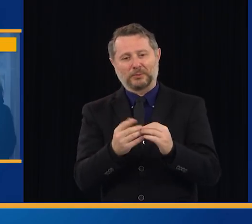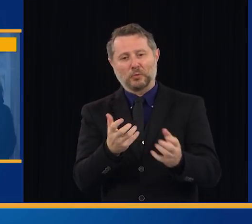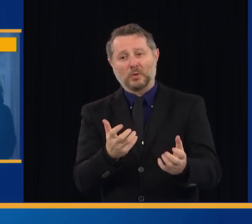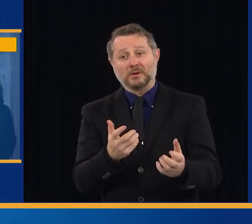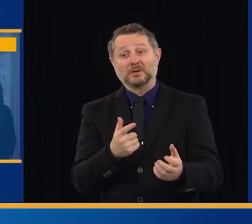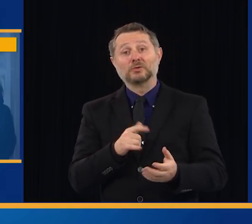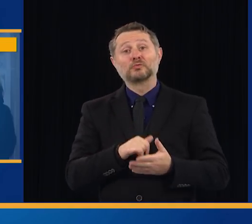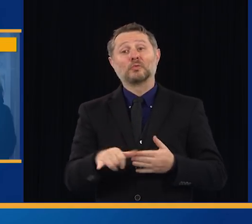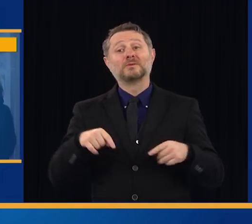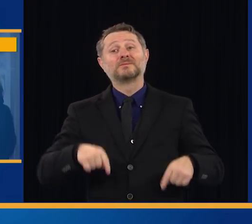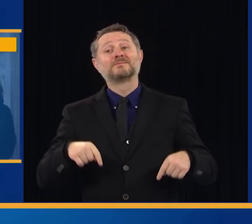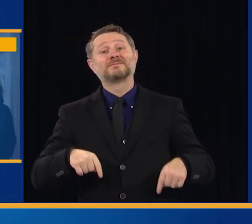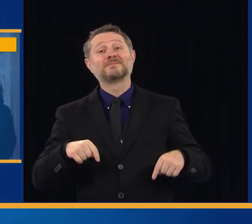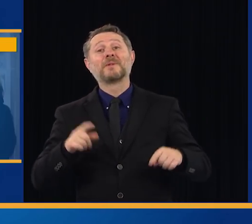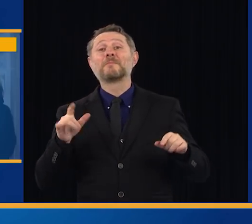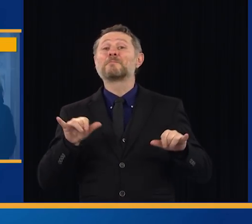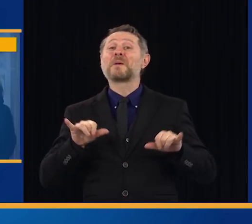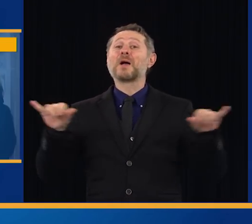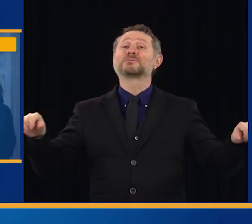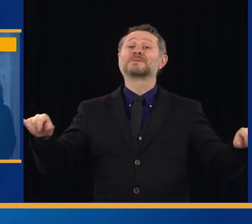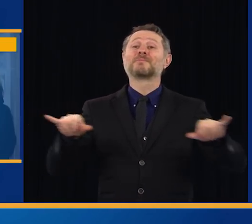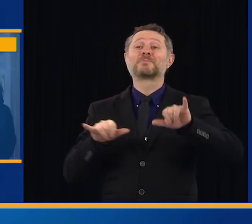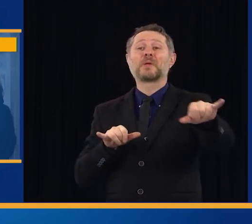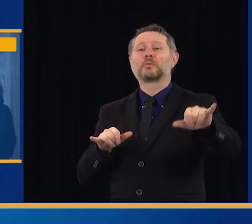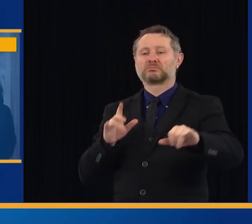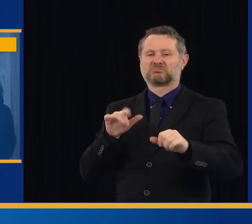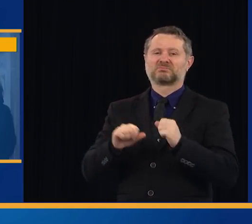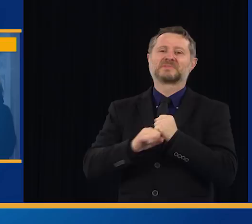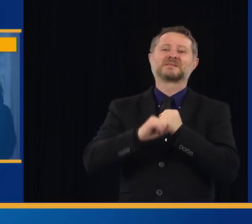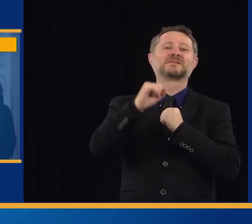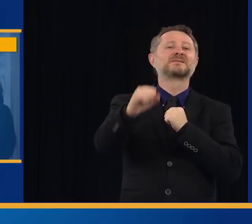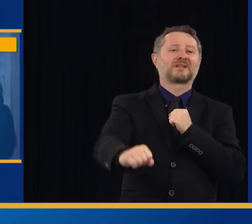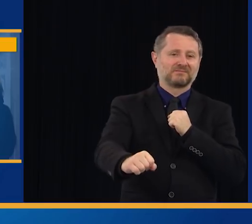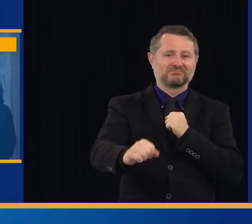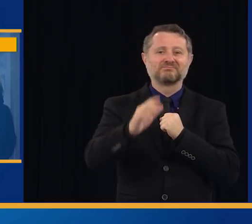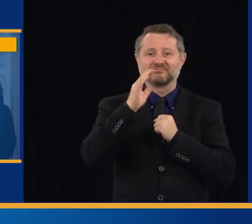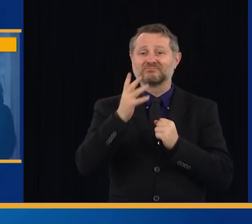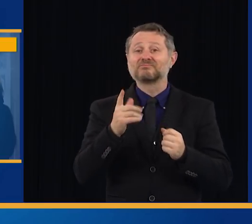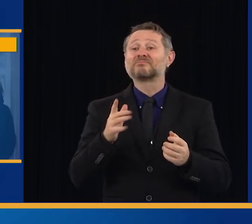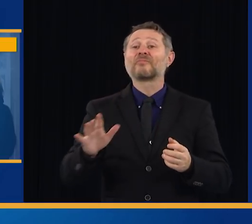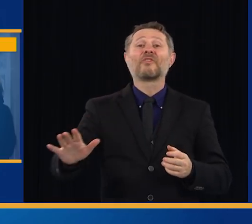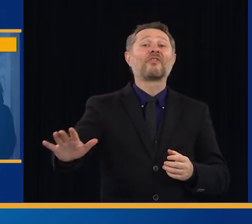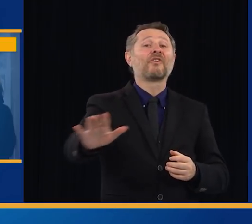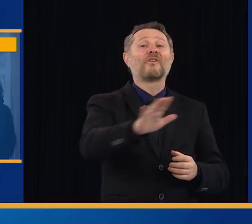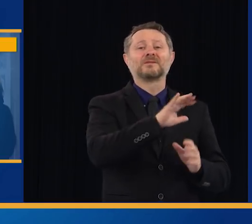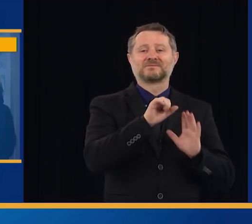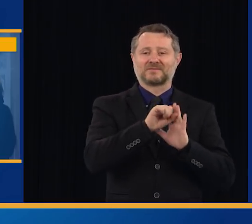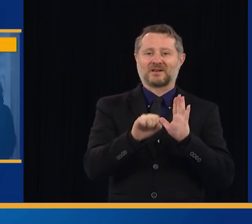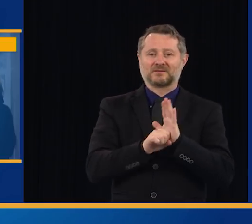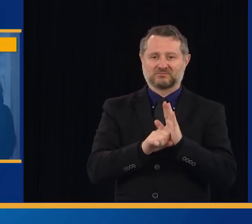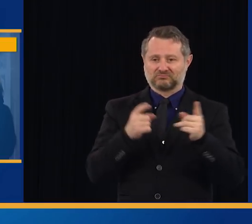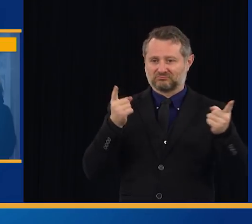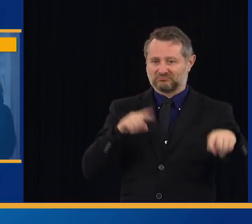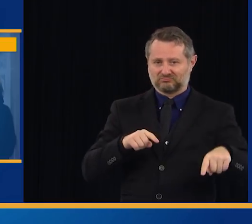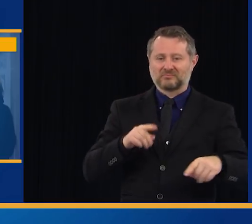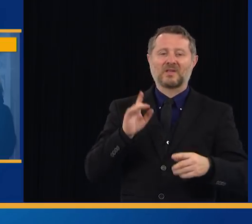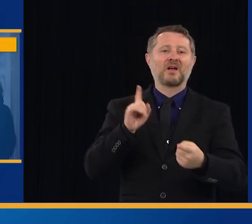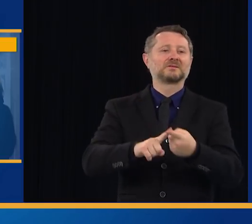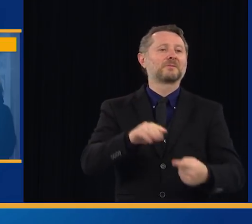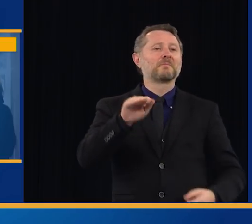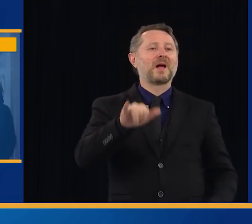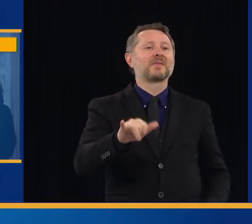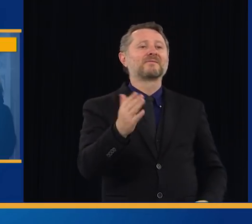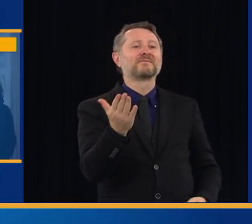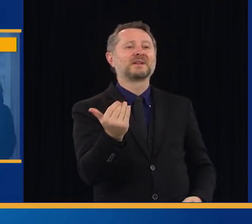close down policies, will be extended in coordination with other states to May 15th. I don't